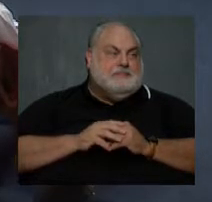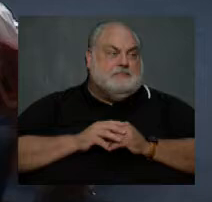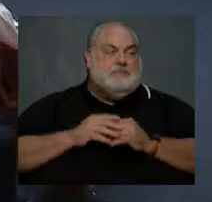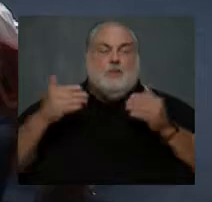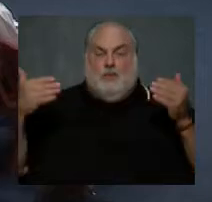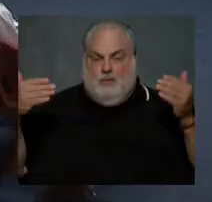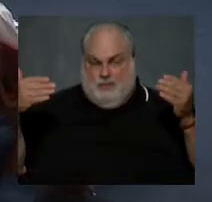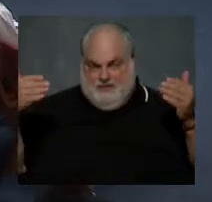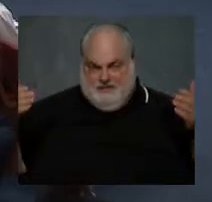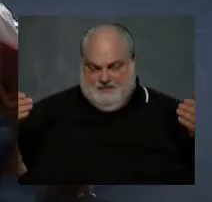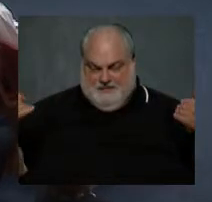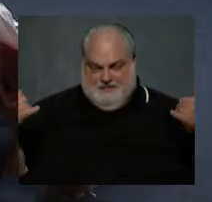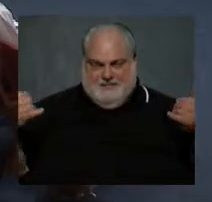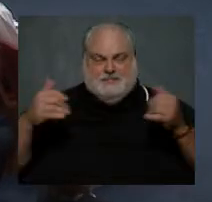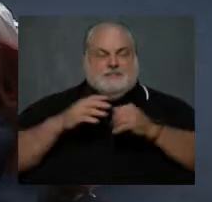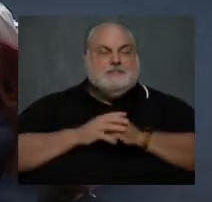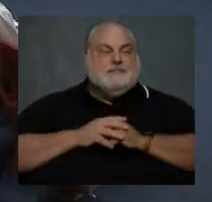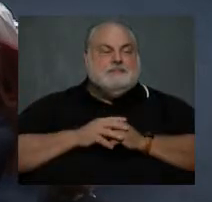Otherwise, we will proceed.